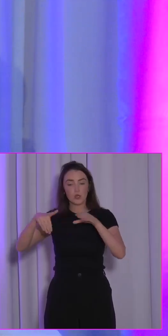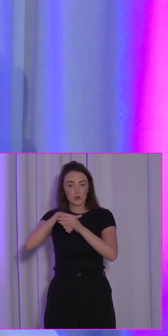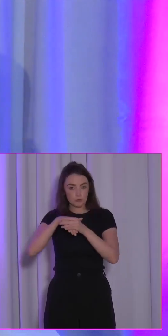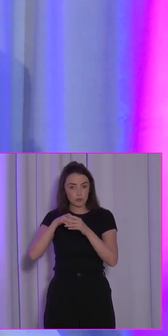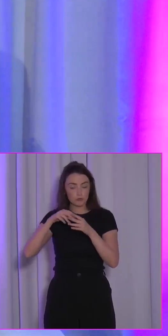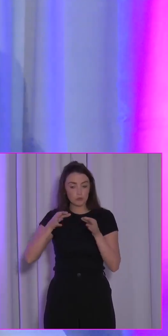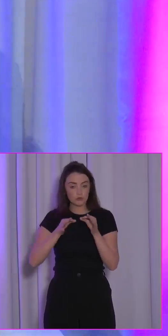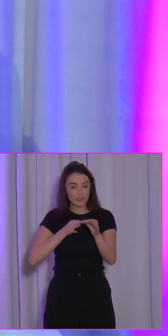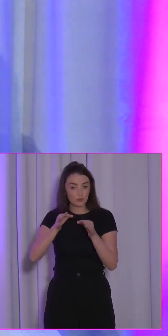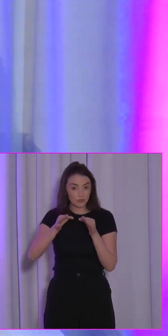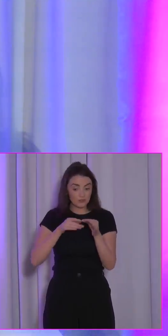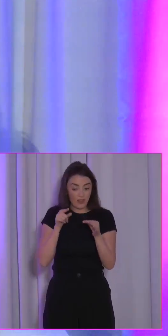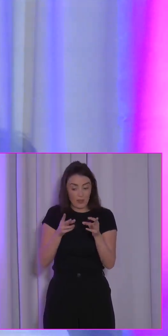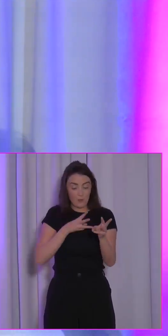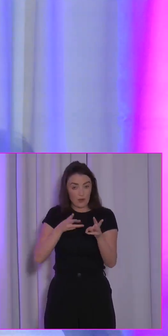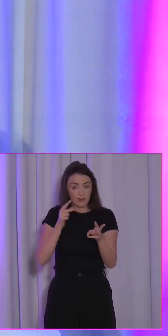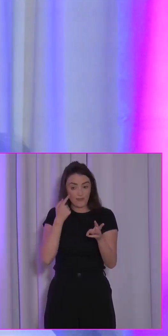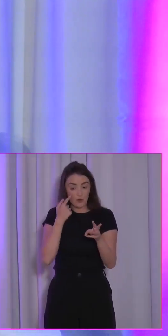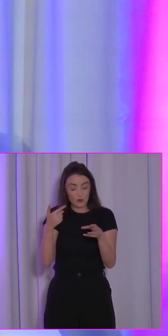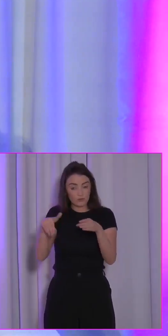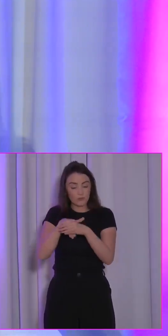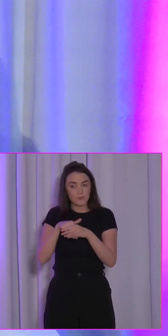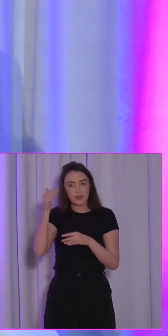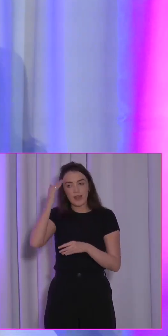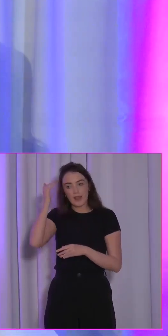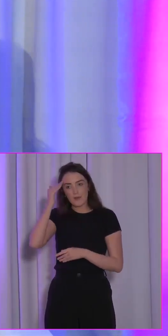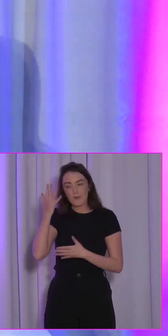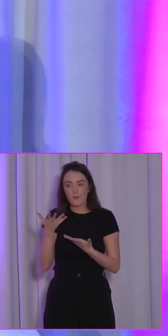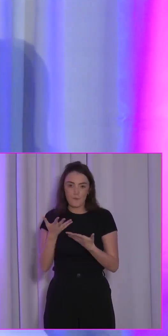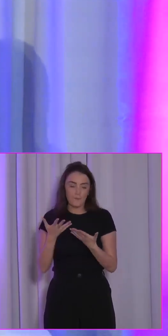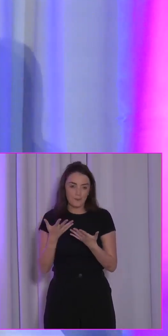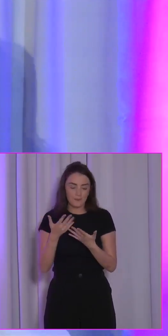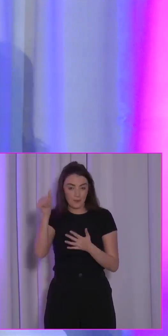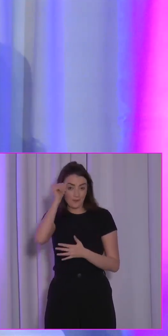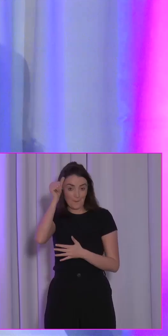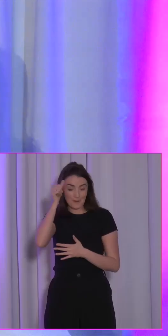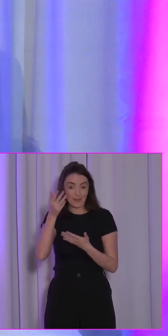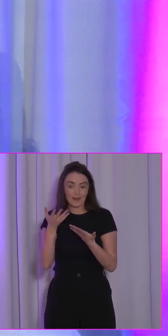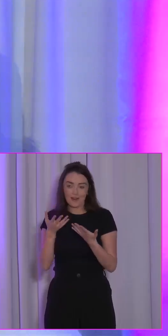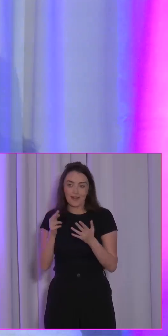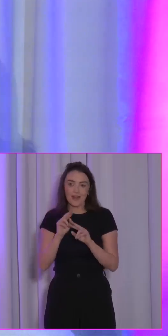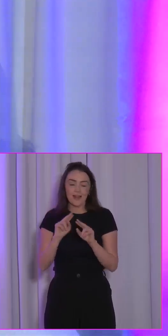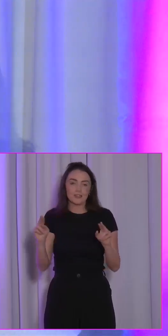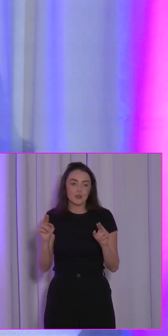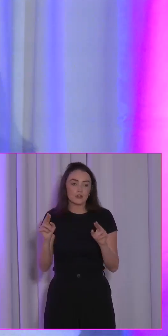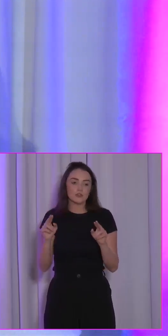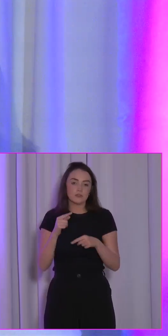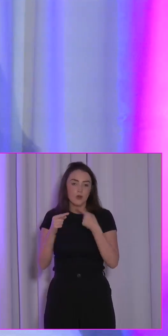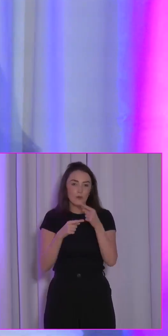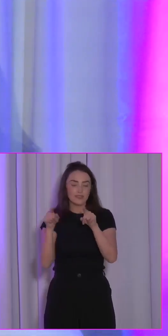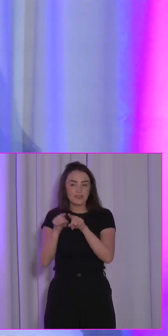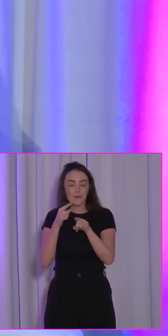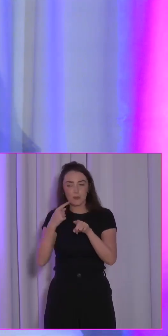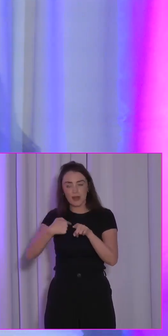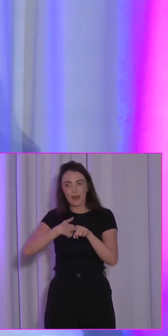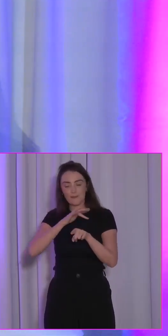doing there as an initiative. I know you're familiar with it, Eleanor. It's not exactly my wheelhouse, but it definitely